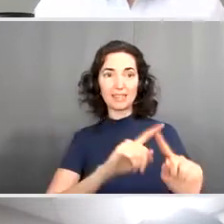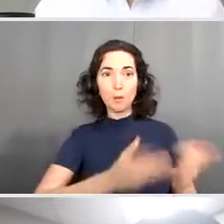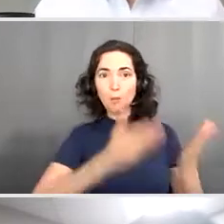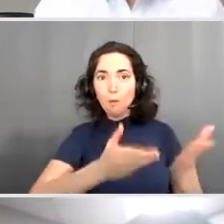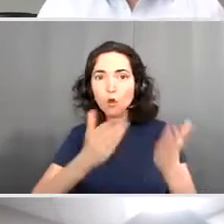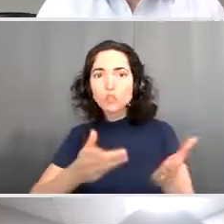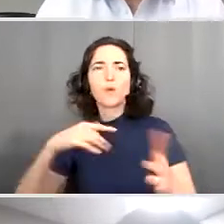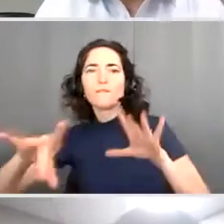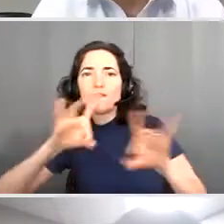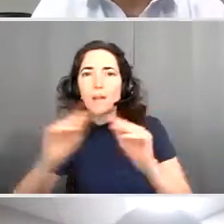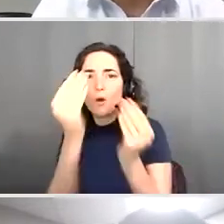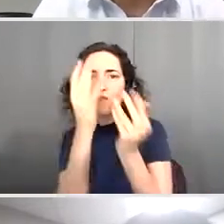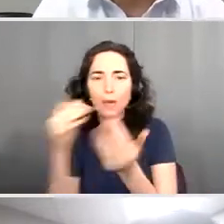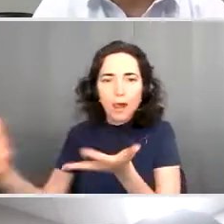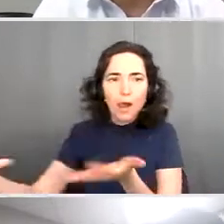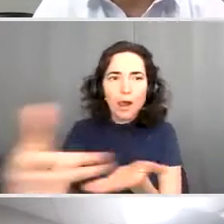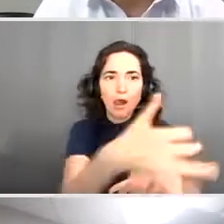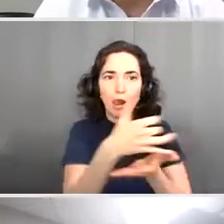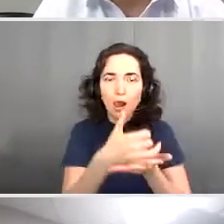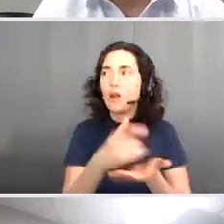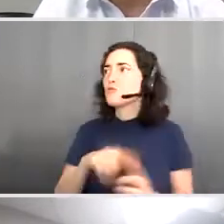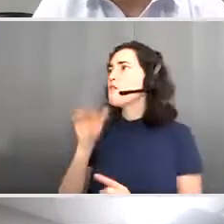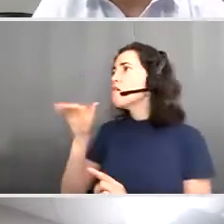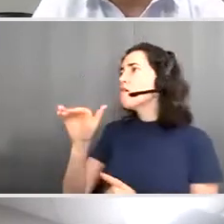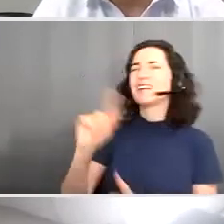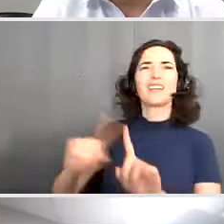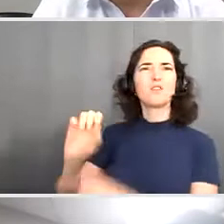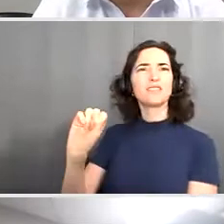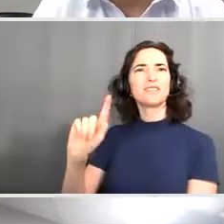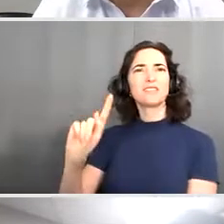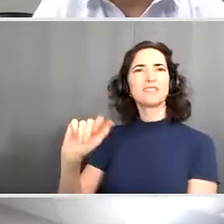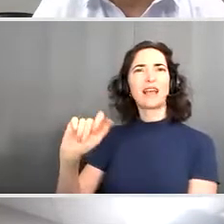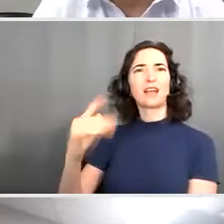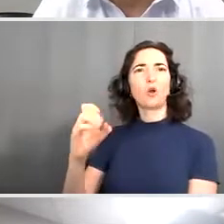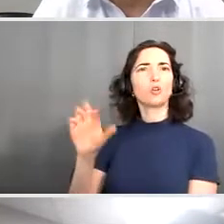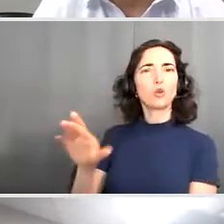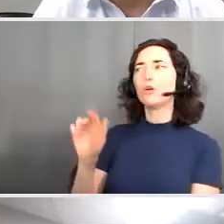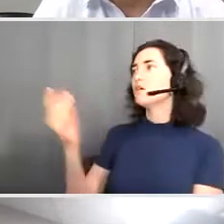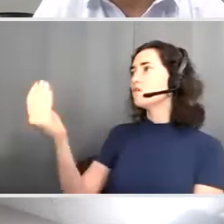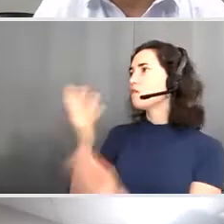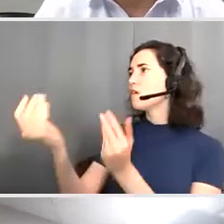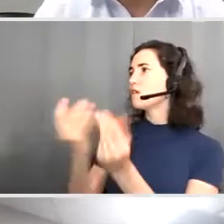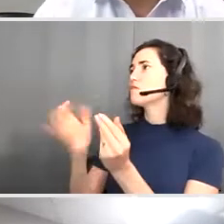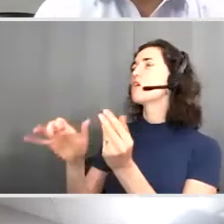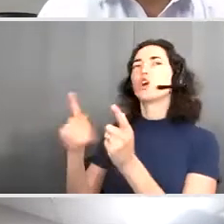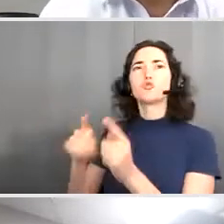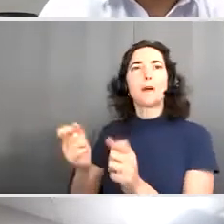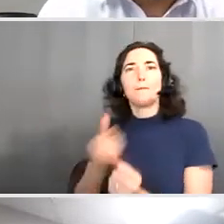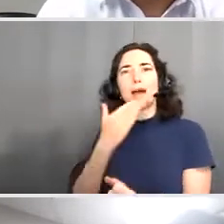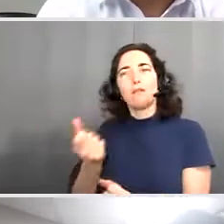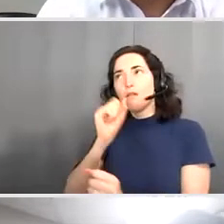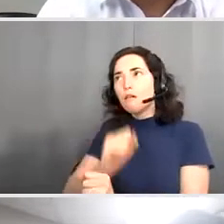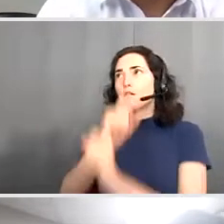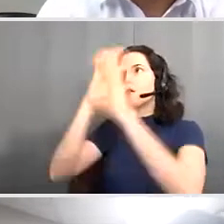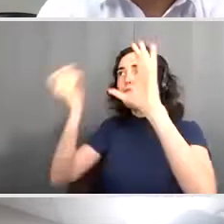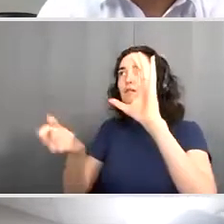and hear from different stakeholders and try and understand them better, with the idea of, again, trying to figure out